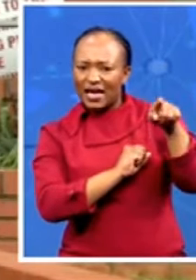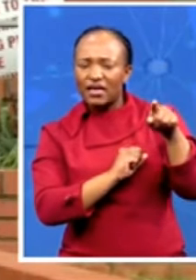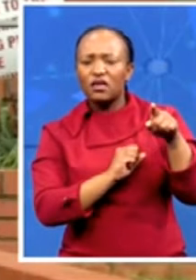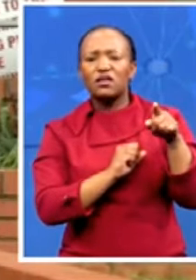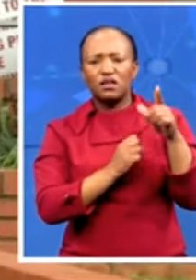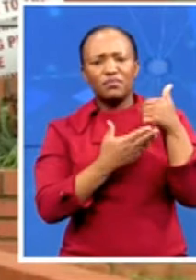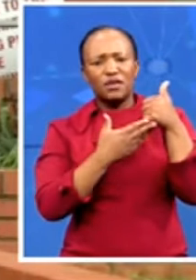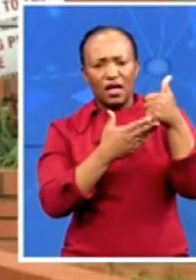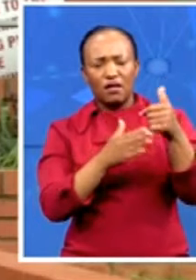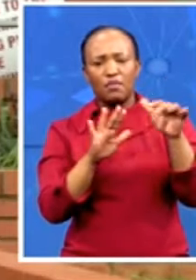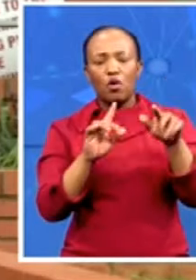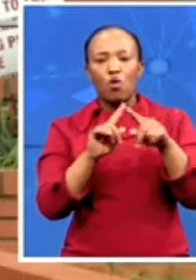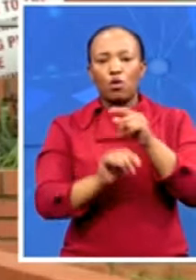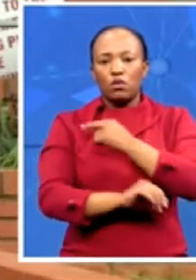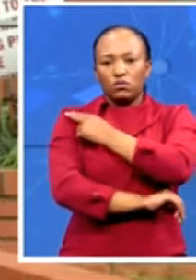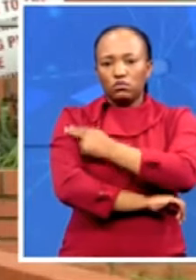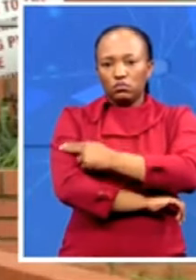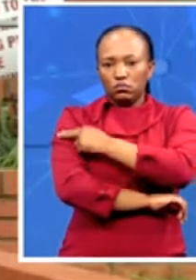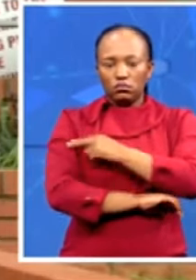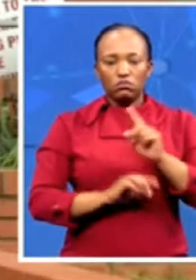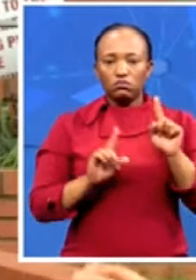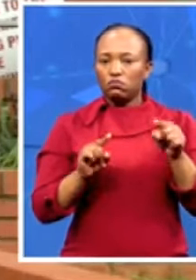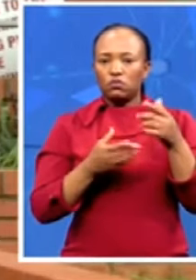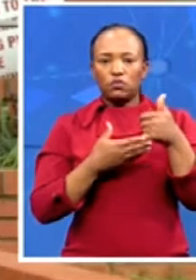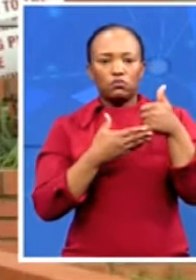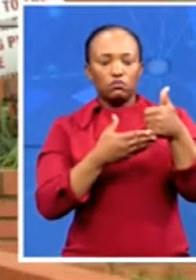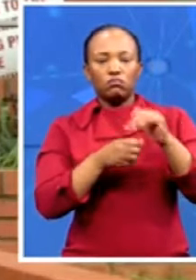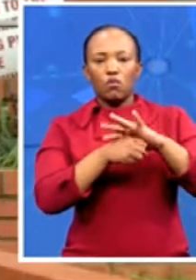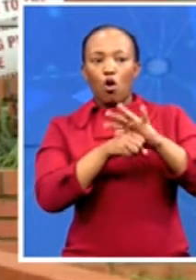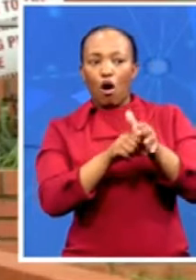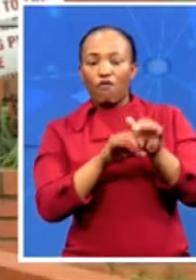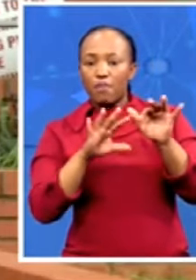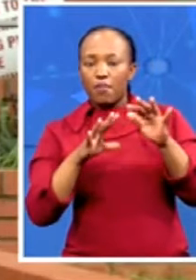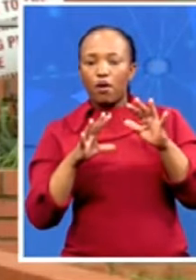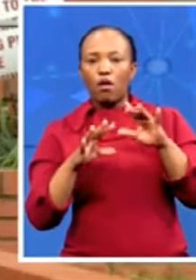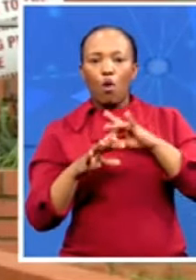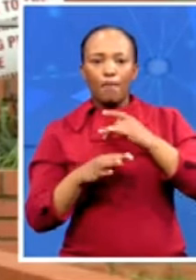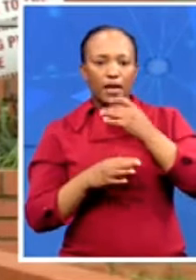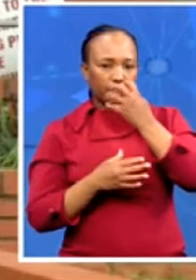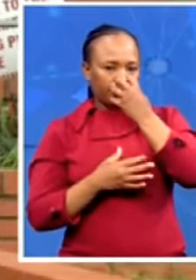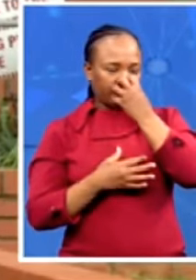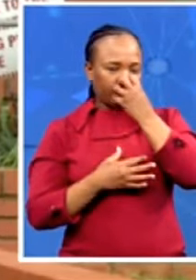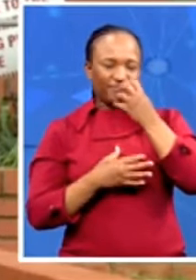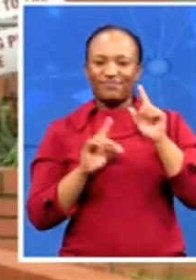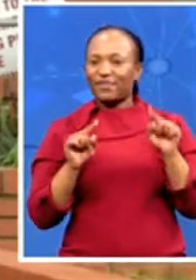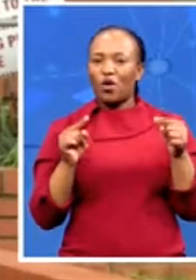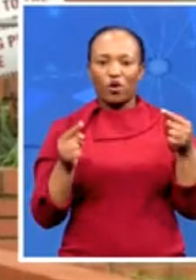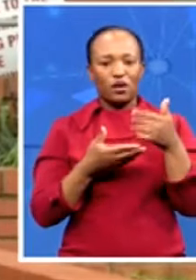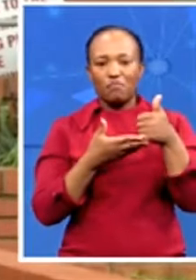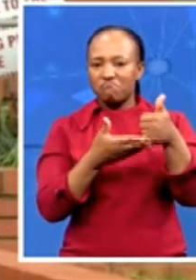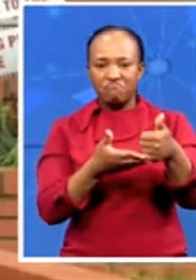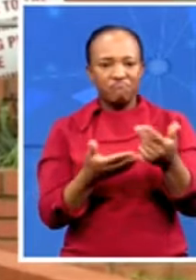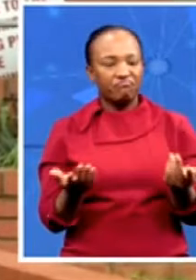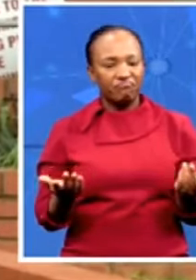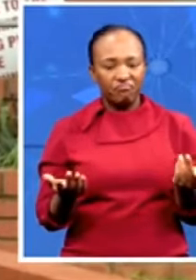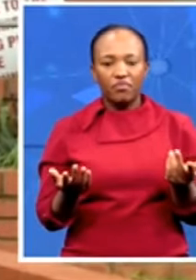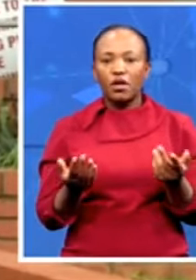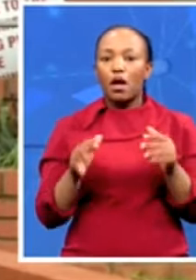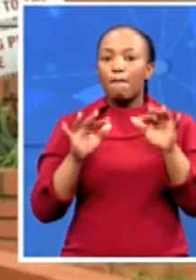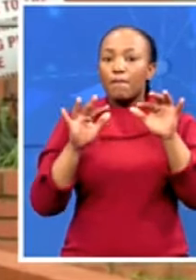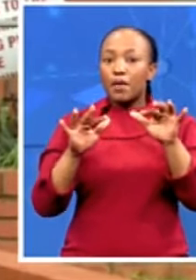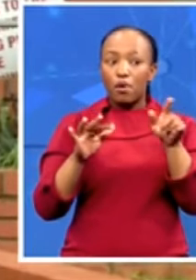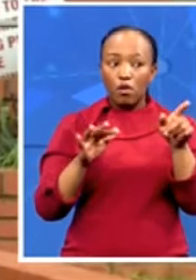have COVID, who have to be on ventilators. This hospital cannot help those people, so the people here have to be transferred to other hospitals so